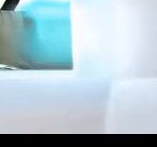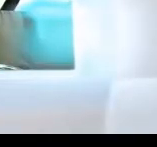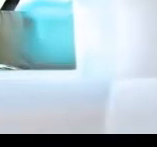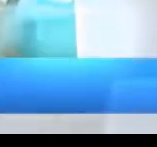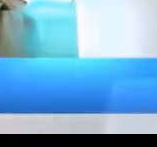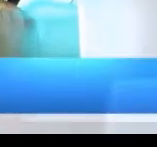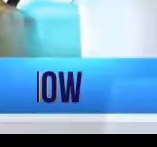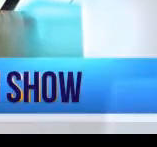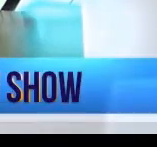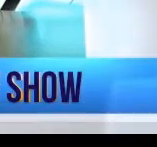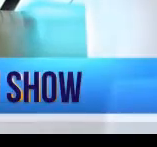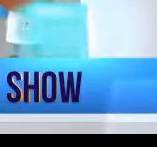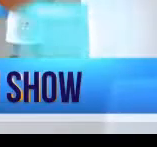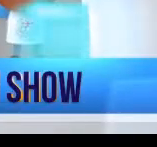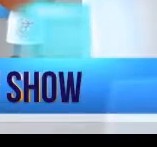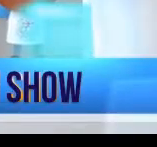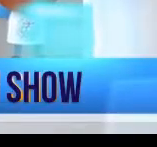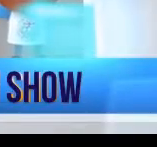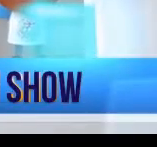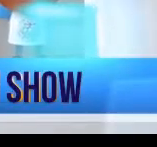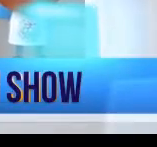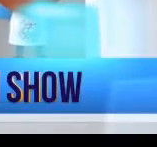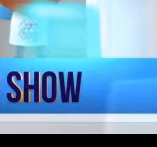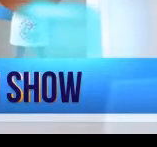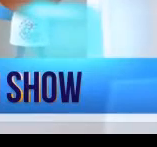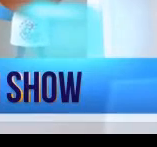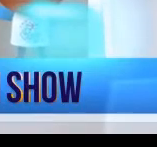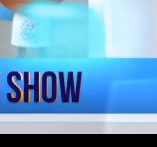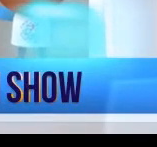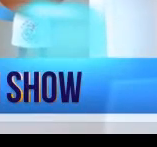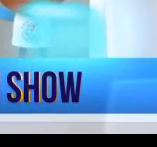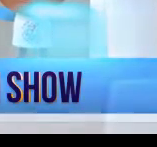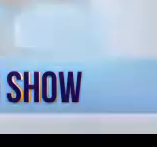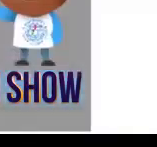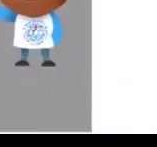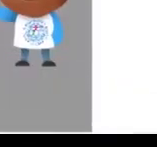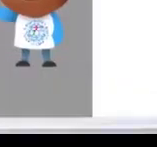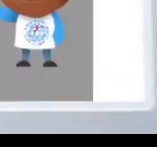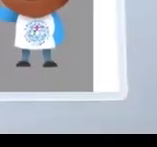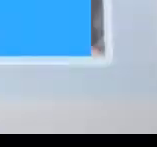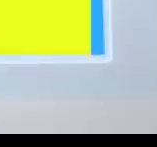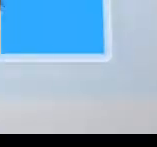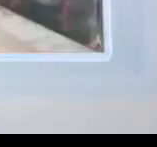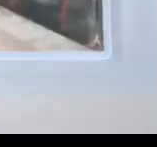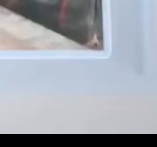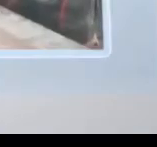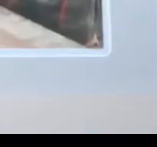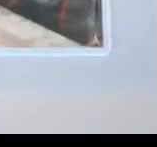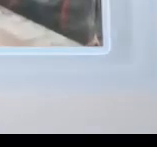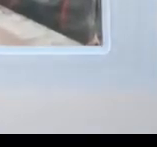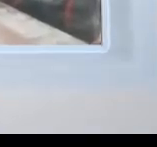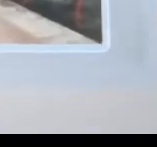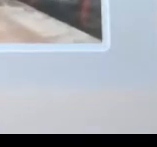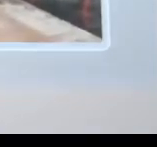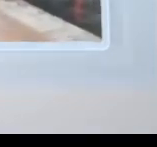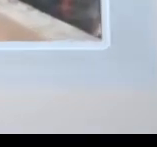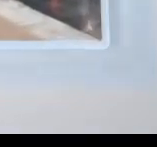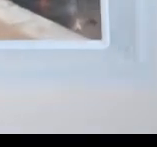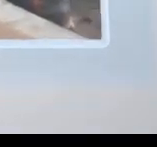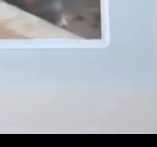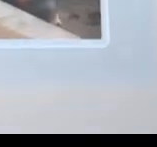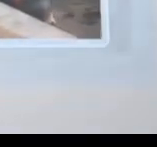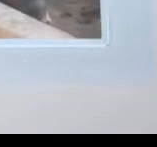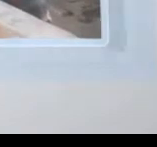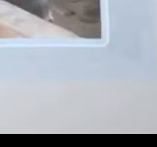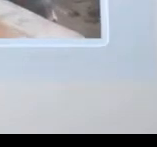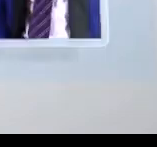say that we have 4 baskets of rights. So four baskets of rights. At the end of 3-year training in